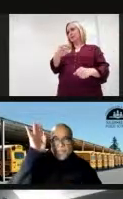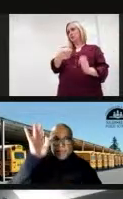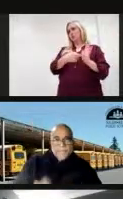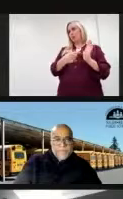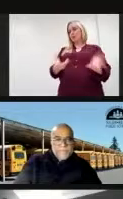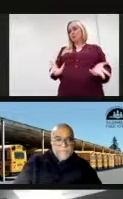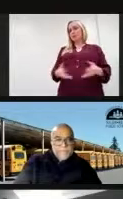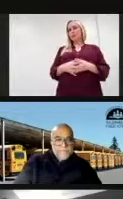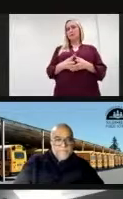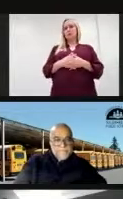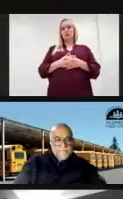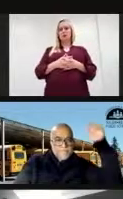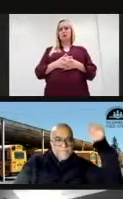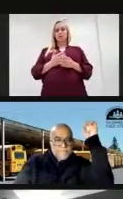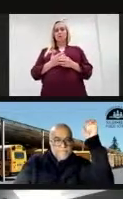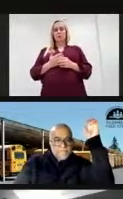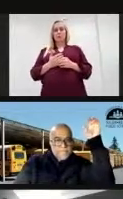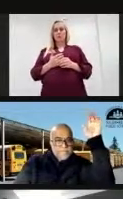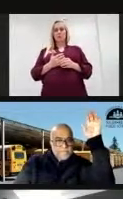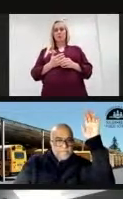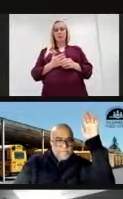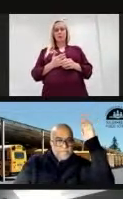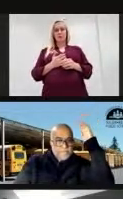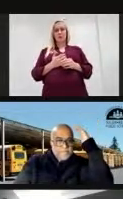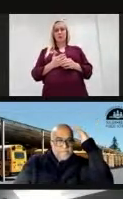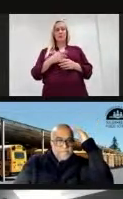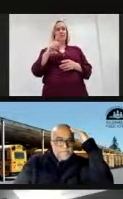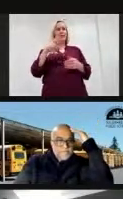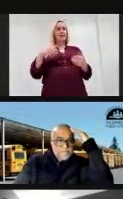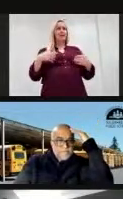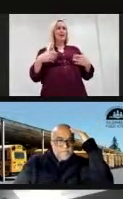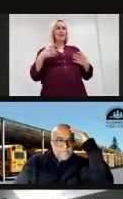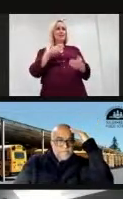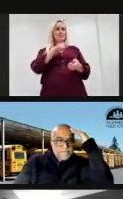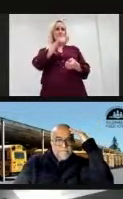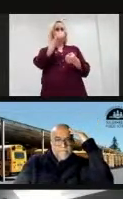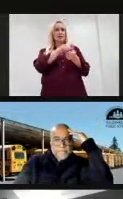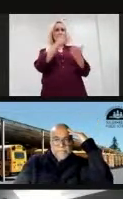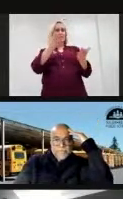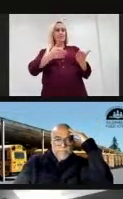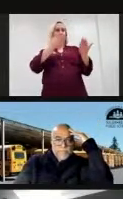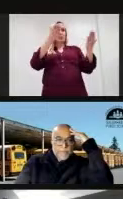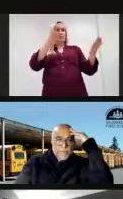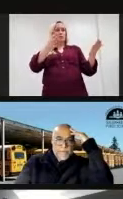I feel like we have to have a specific motion if I'm remembering. I'm looking.